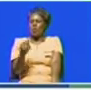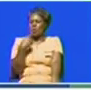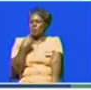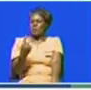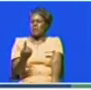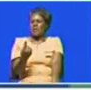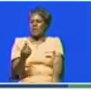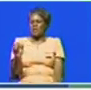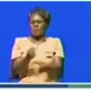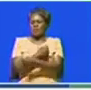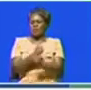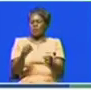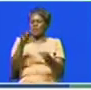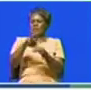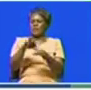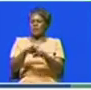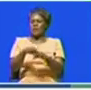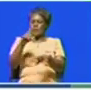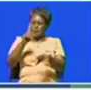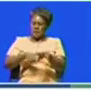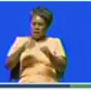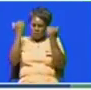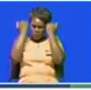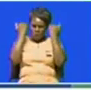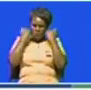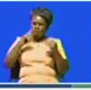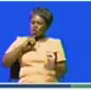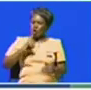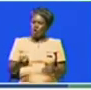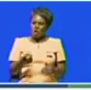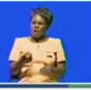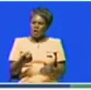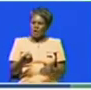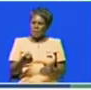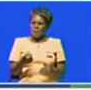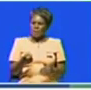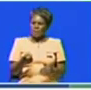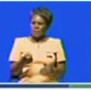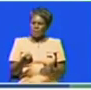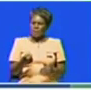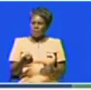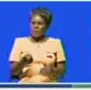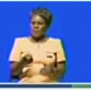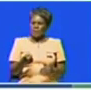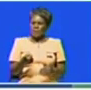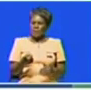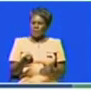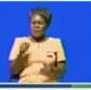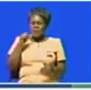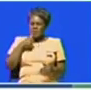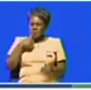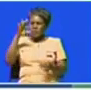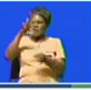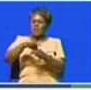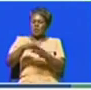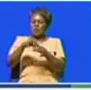that there can be no elections. Once the court has ruled that there should be, which it already has, that there should be fresh